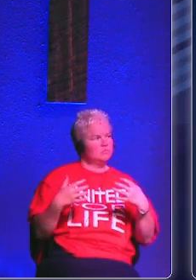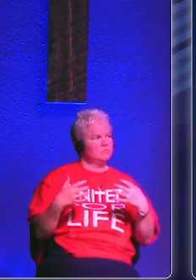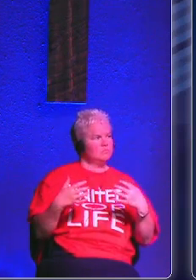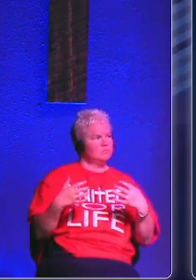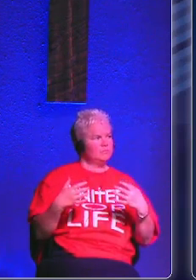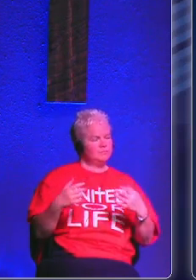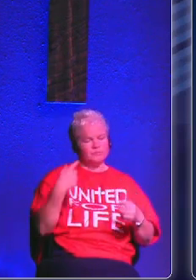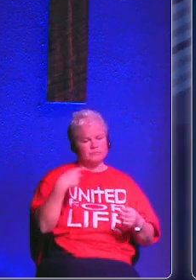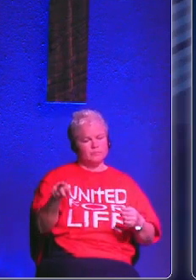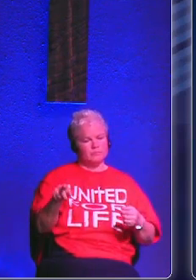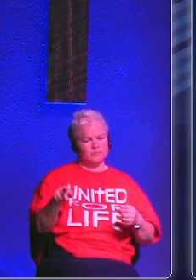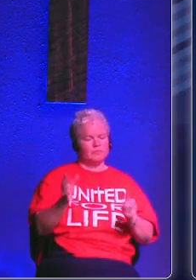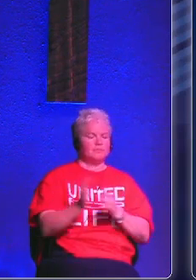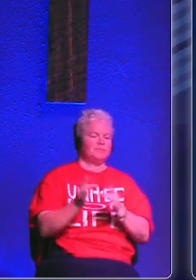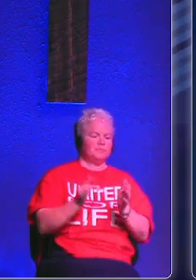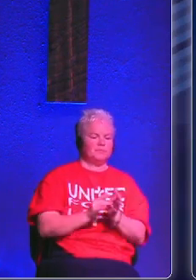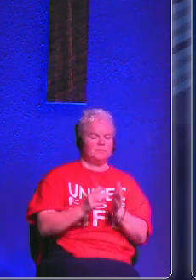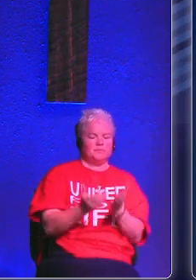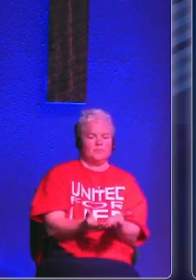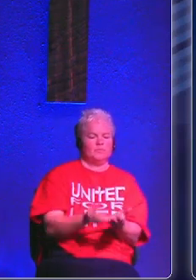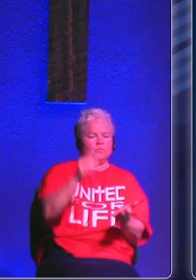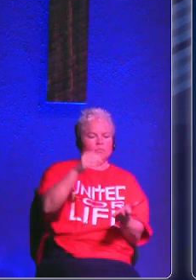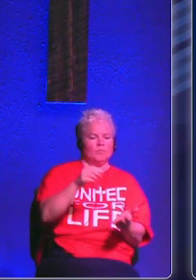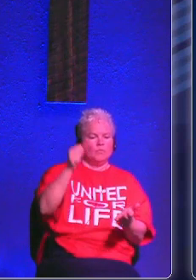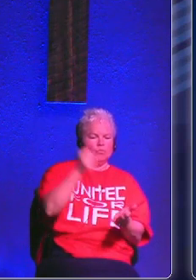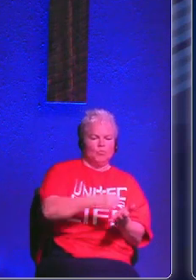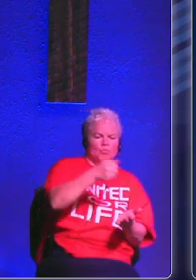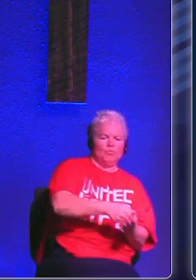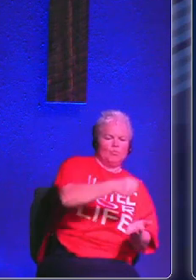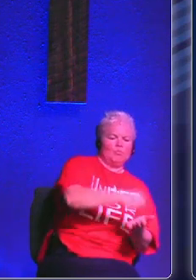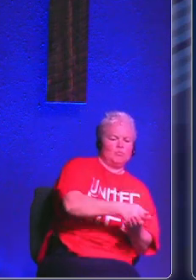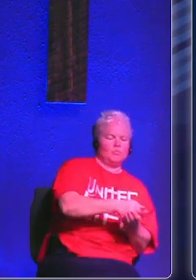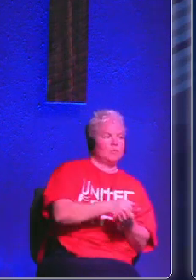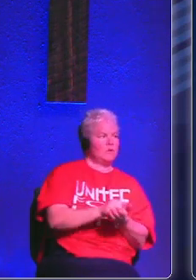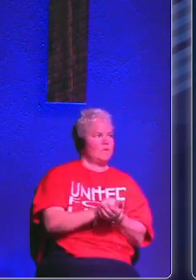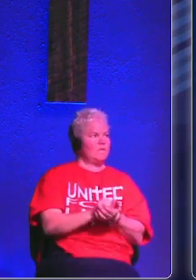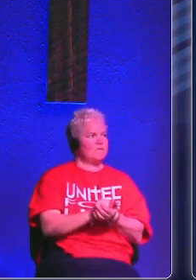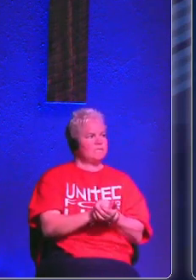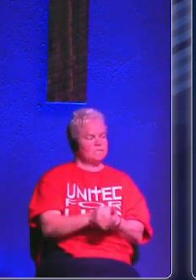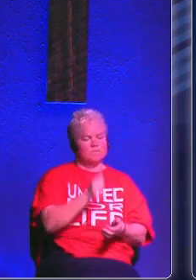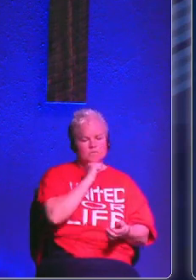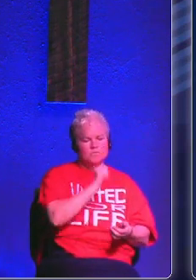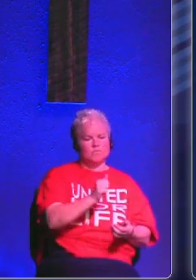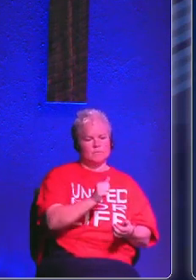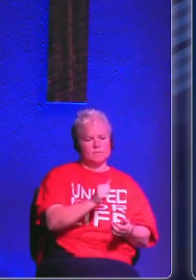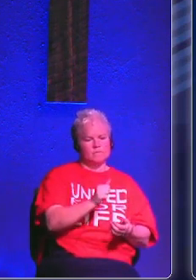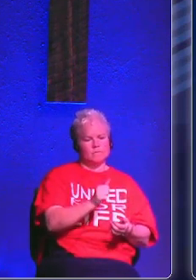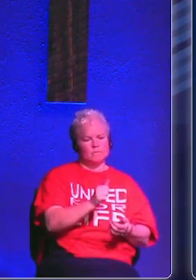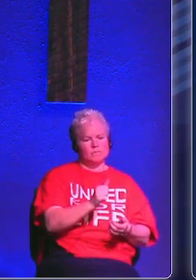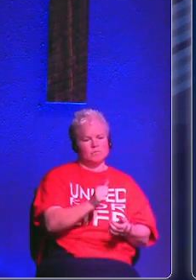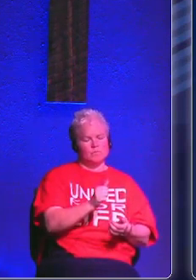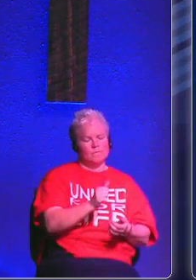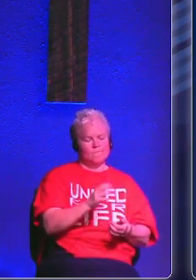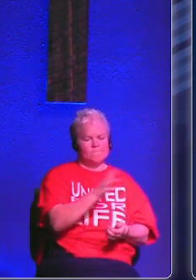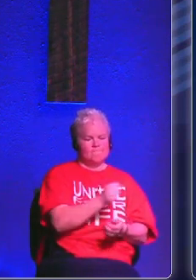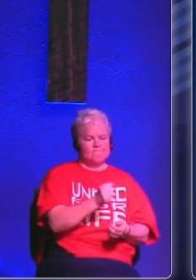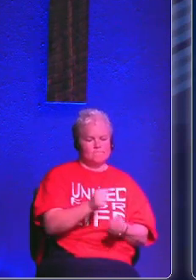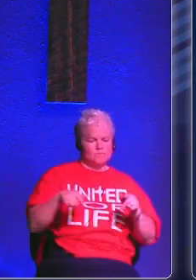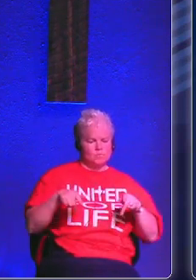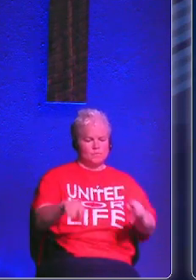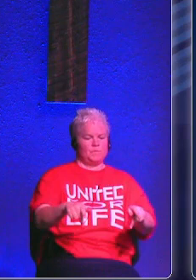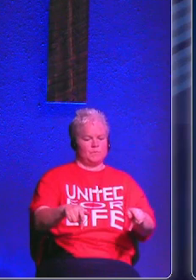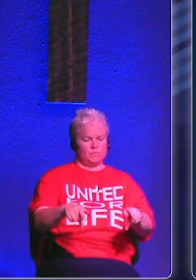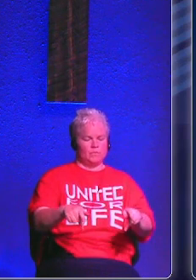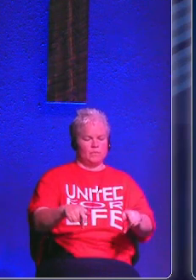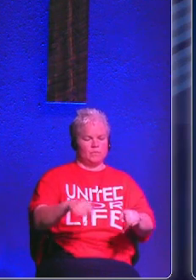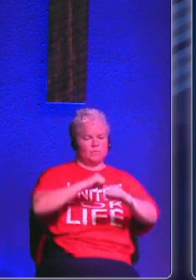because we're religious, we're Bible thumpers, we're whatever. And Jesus is saying here, don't compromise. Don't take the path